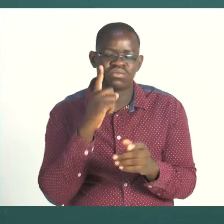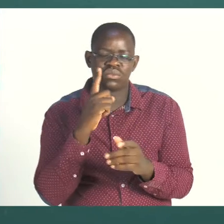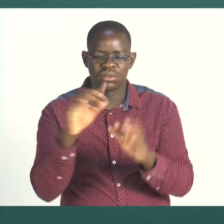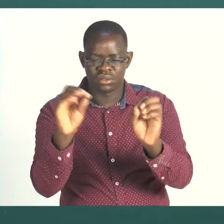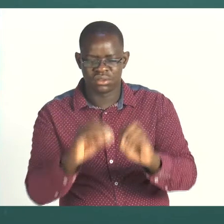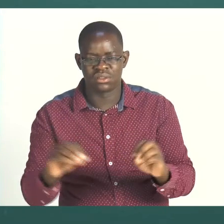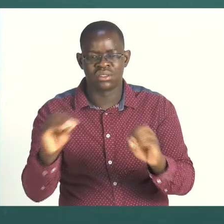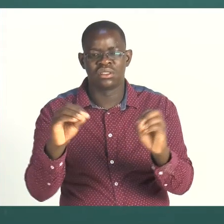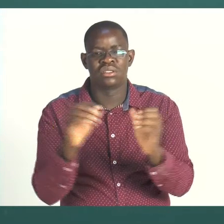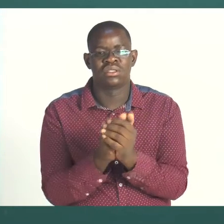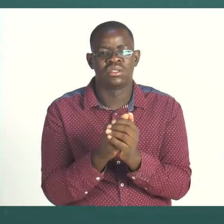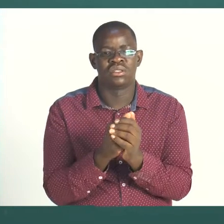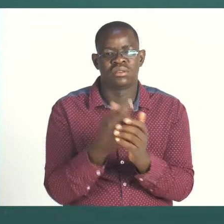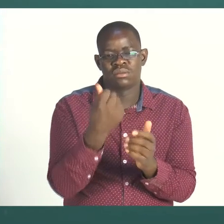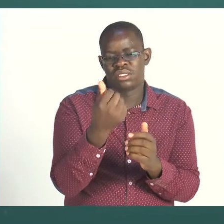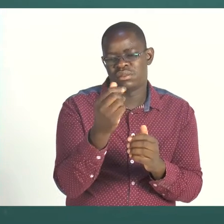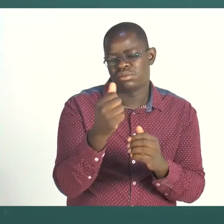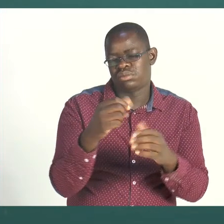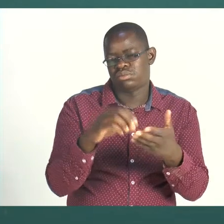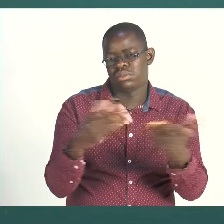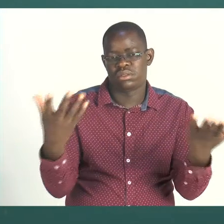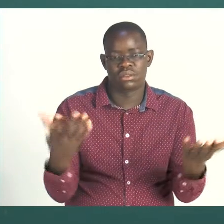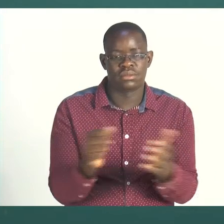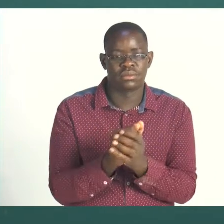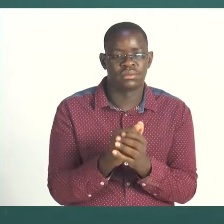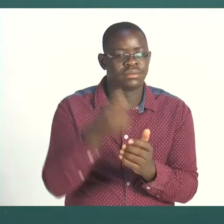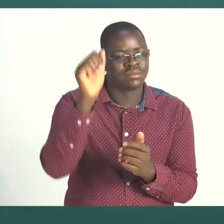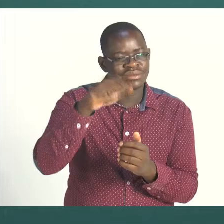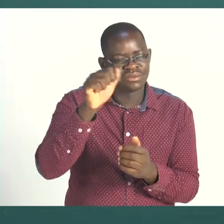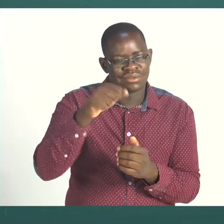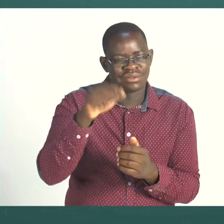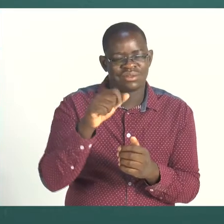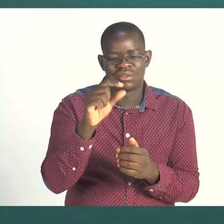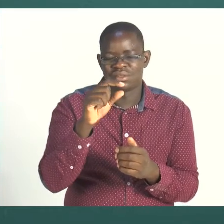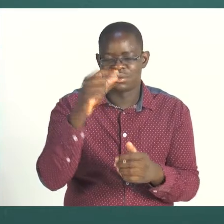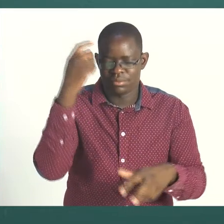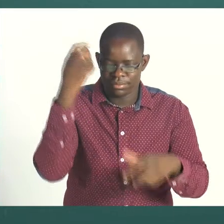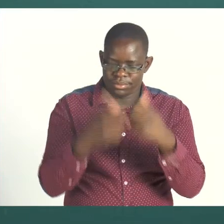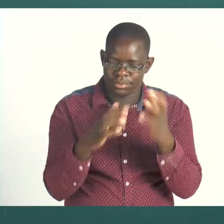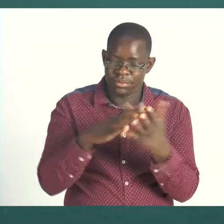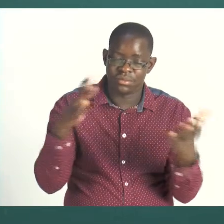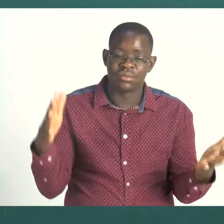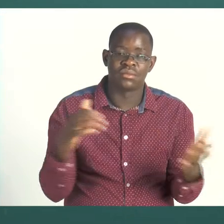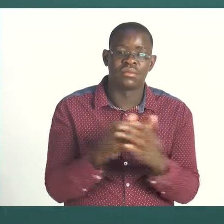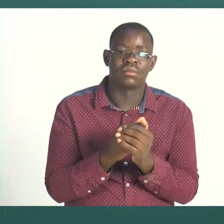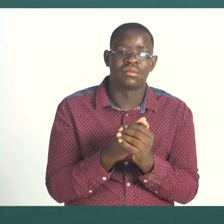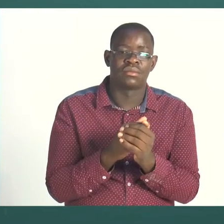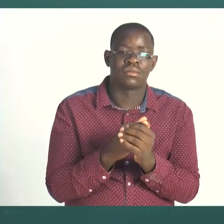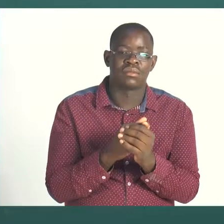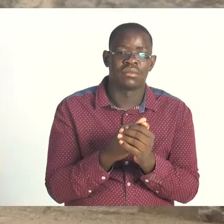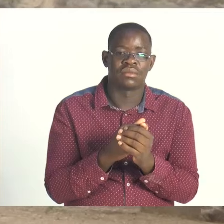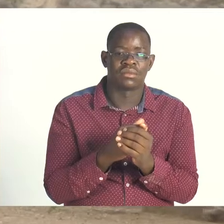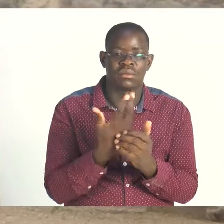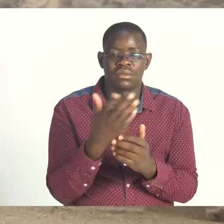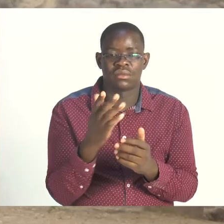control, you will lose money. Yes, that's the worst. My bull, for example, has been servicing